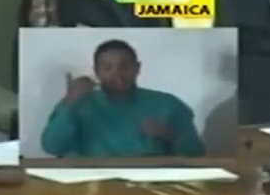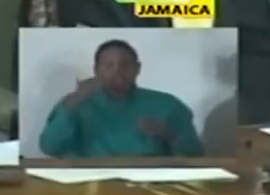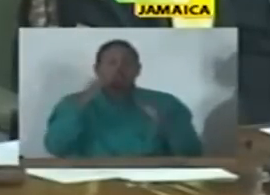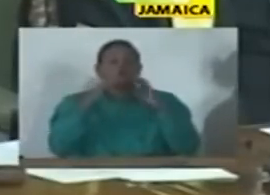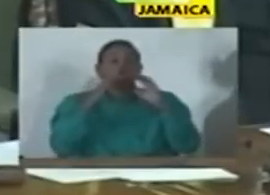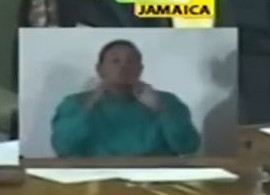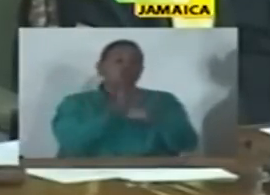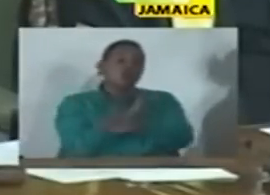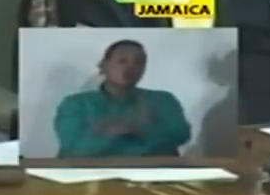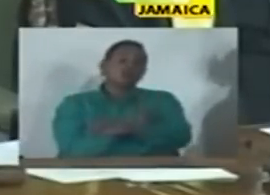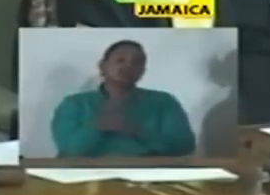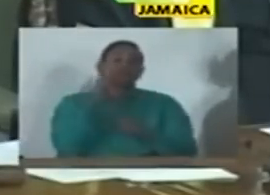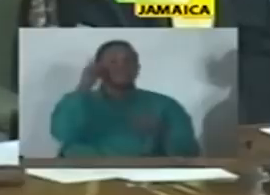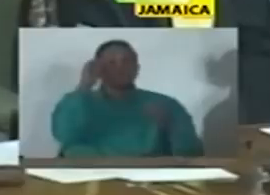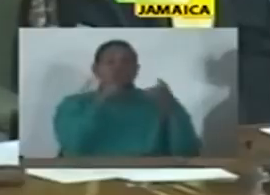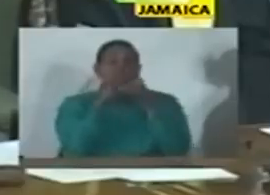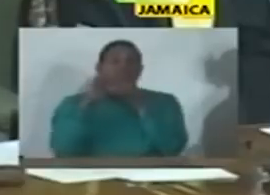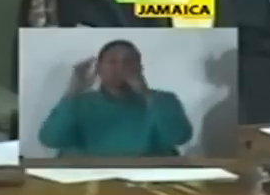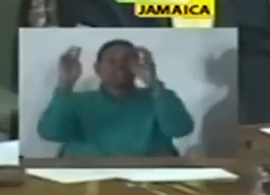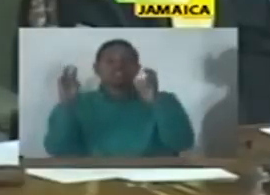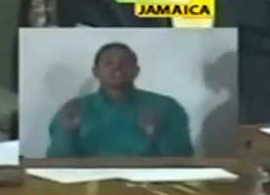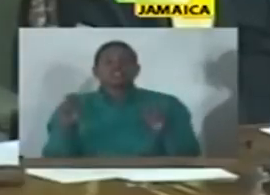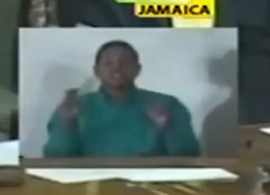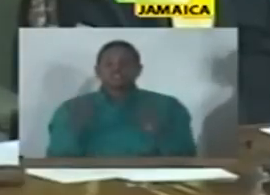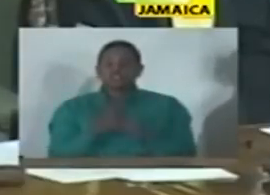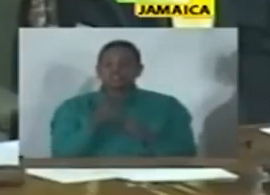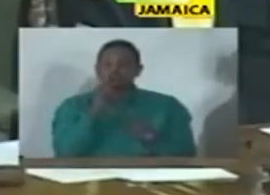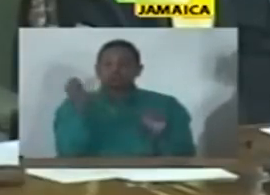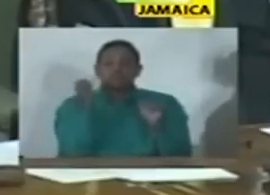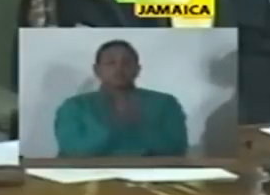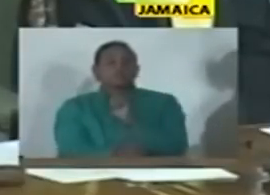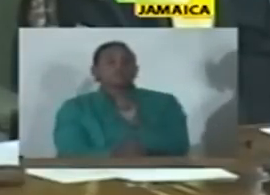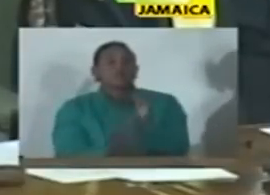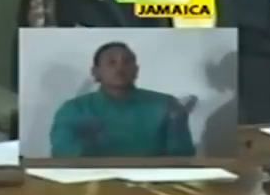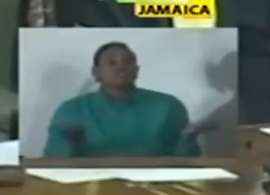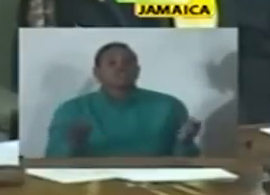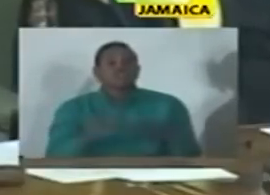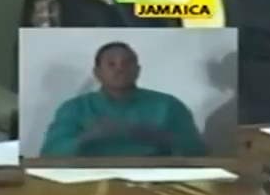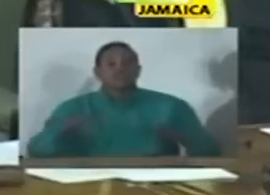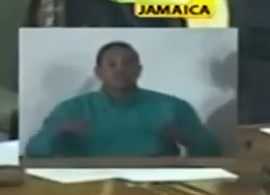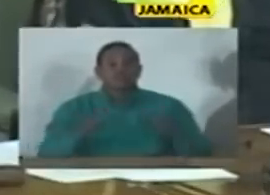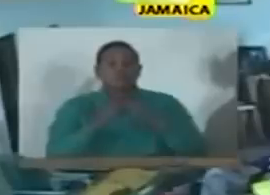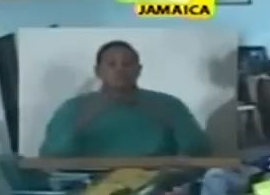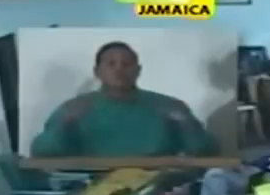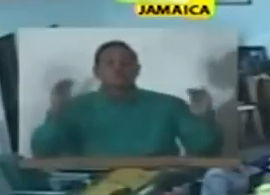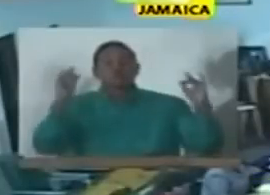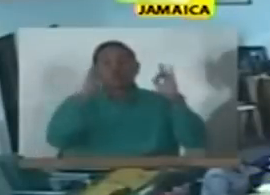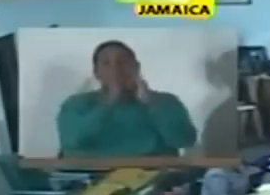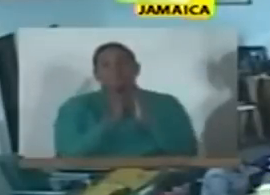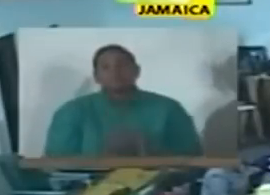Authority and for connected matters was passed in the House without amendment.